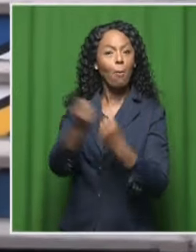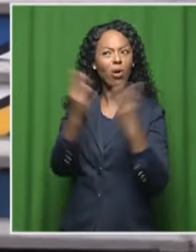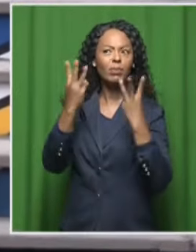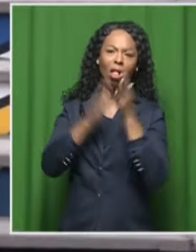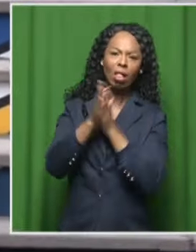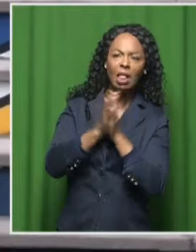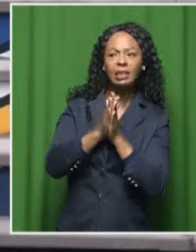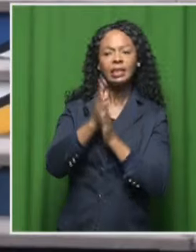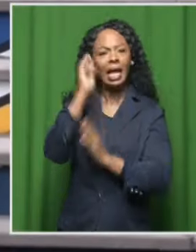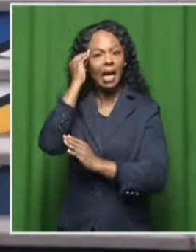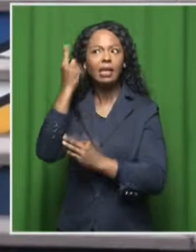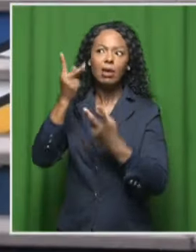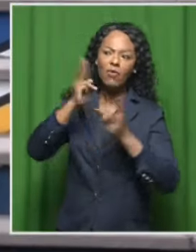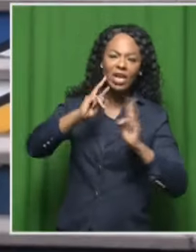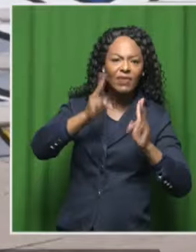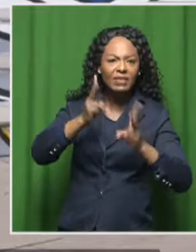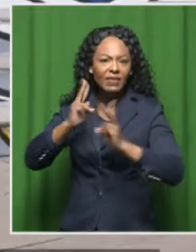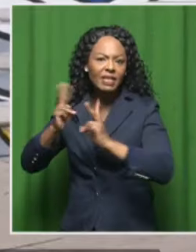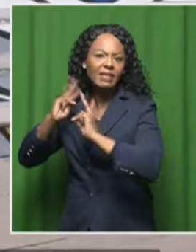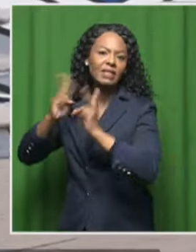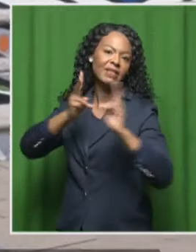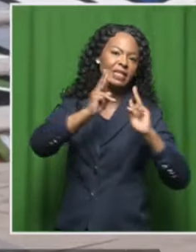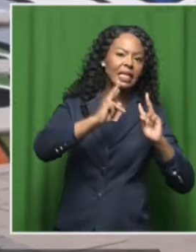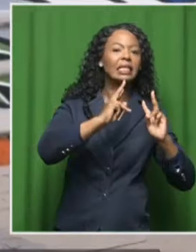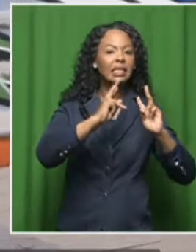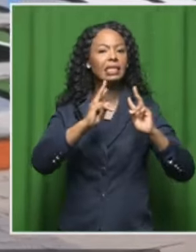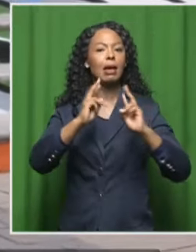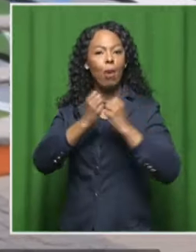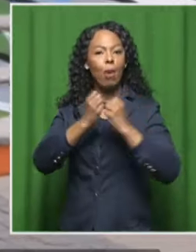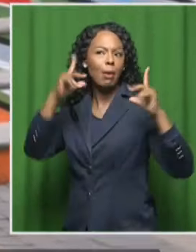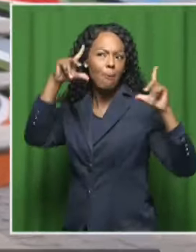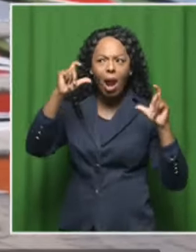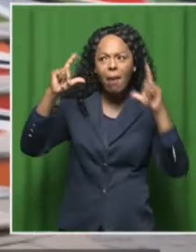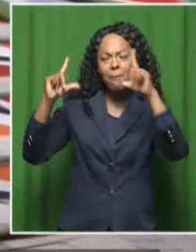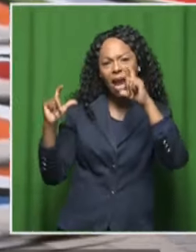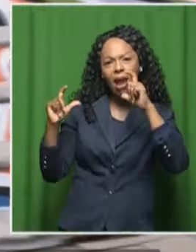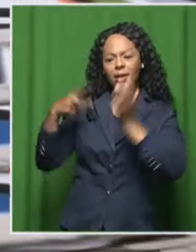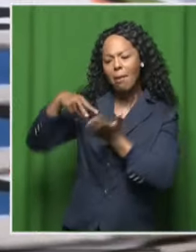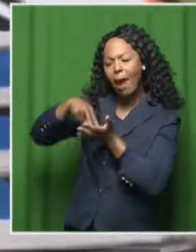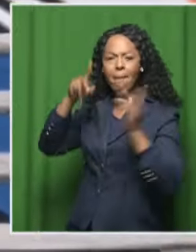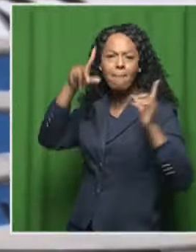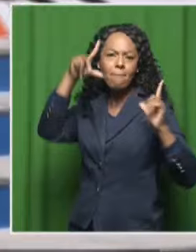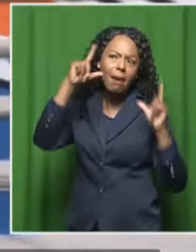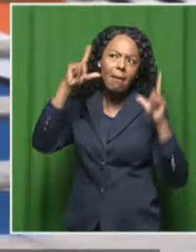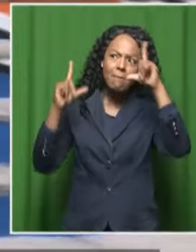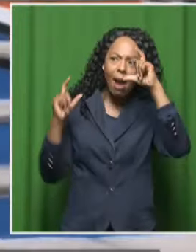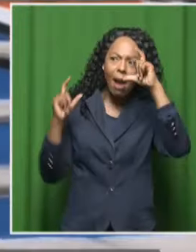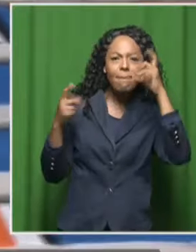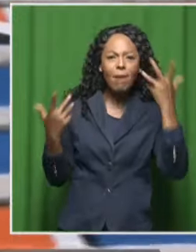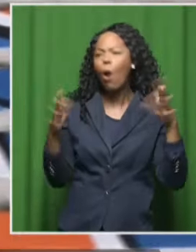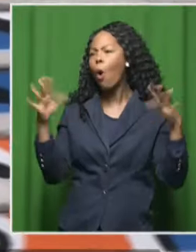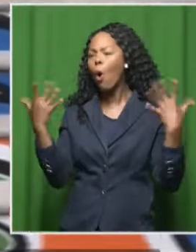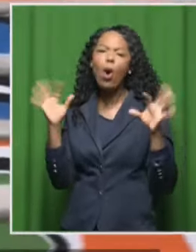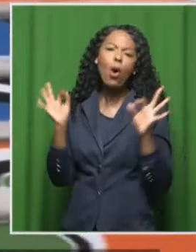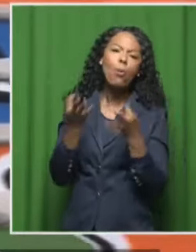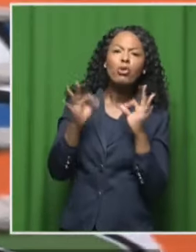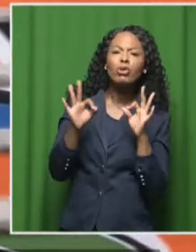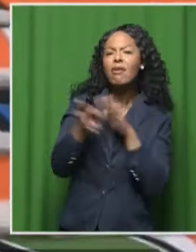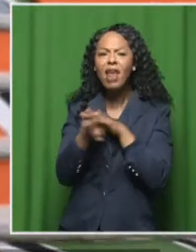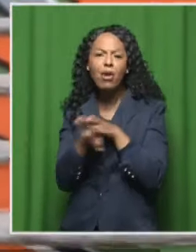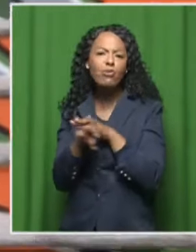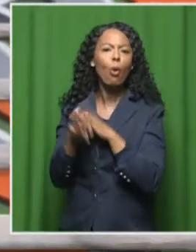they will come and see this thing. And then I know it's beautiful. They can take pictures. They can come and do music videos, whatever they want to do here. And then